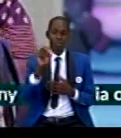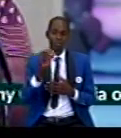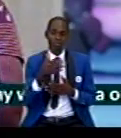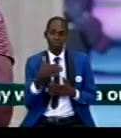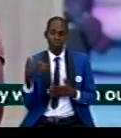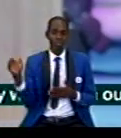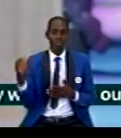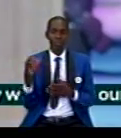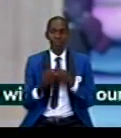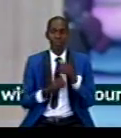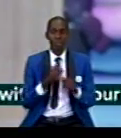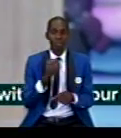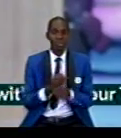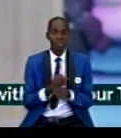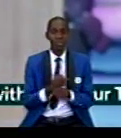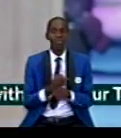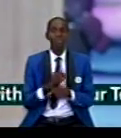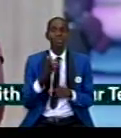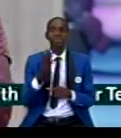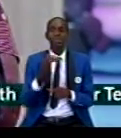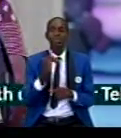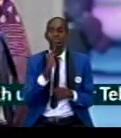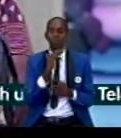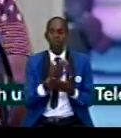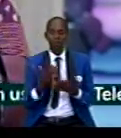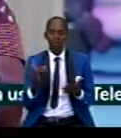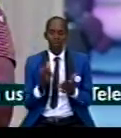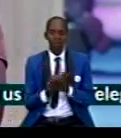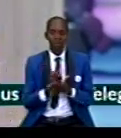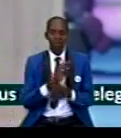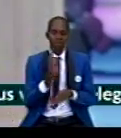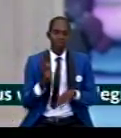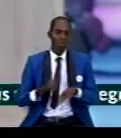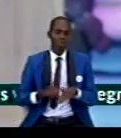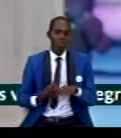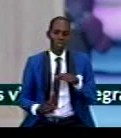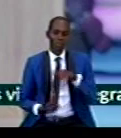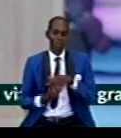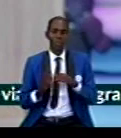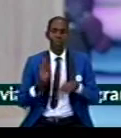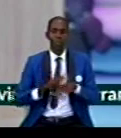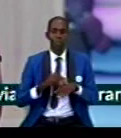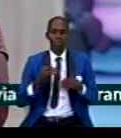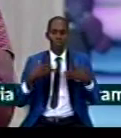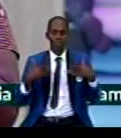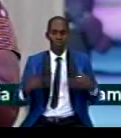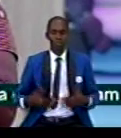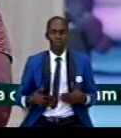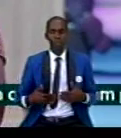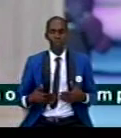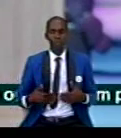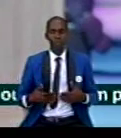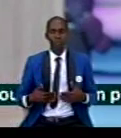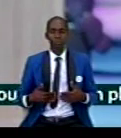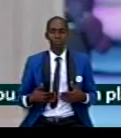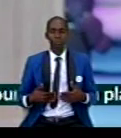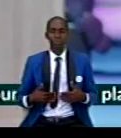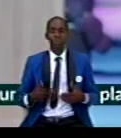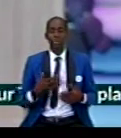out from my body. The thing was very, very itching, very